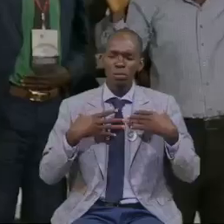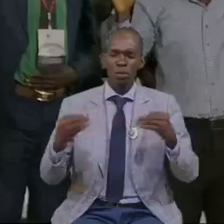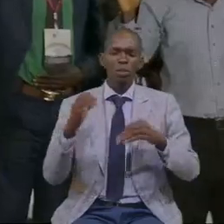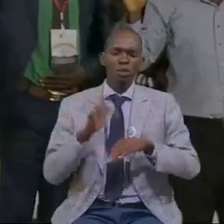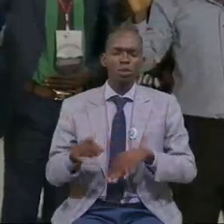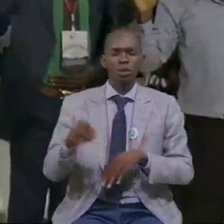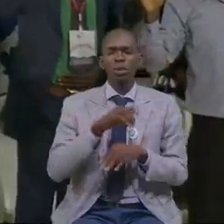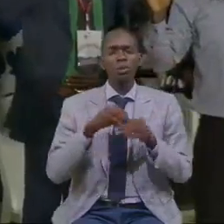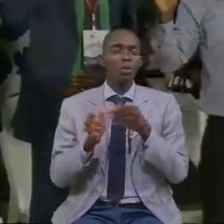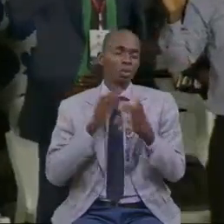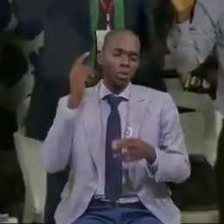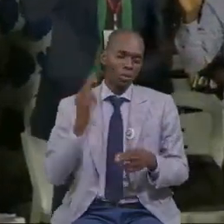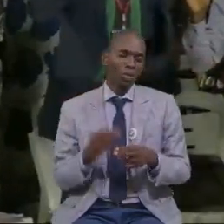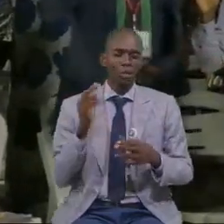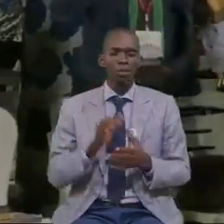Jesus' name.